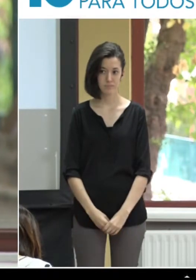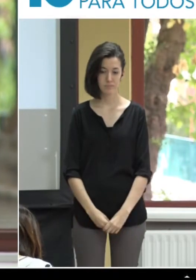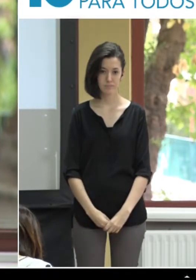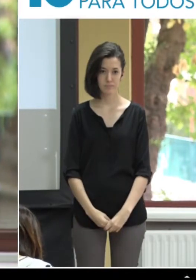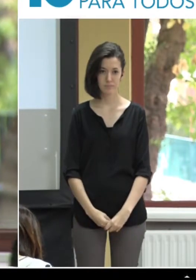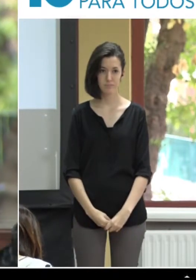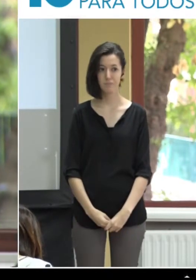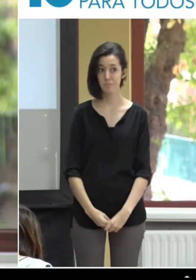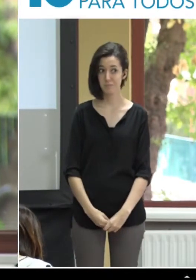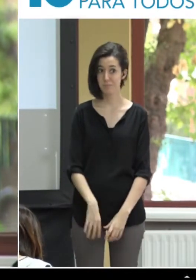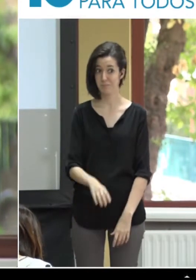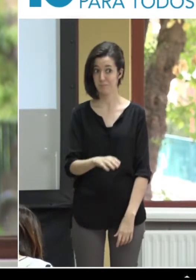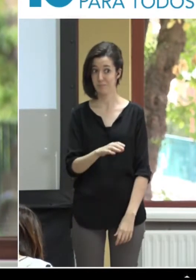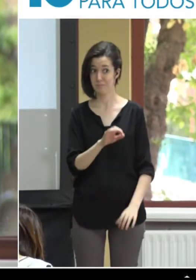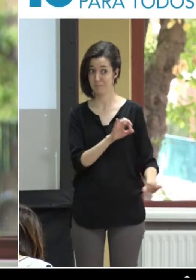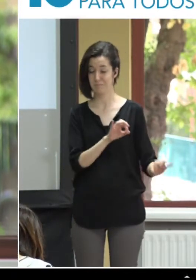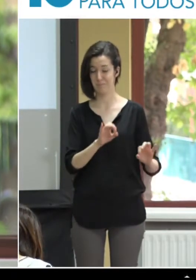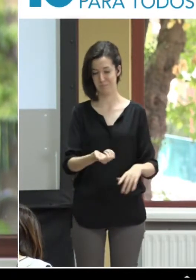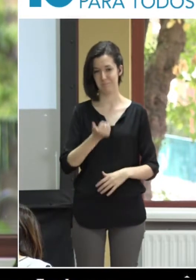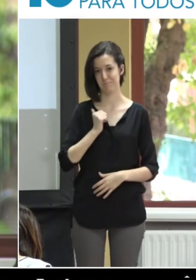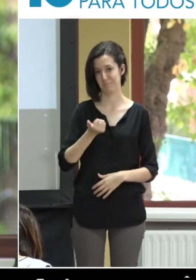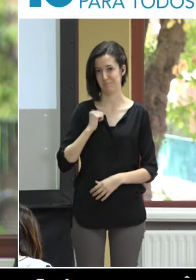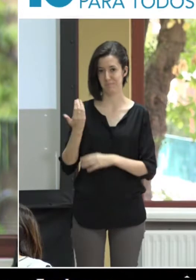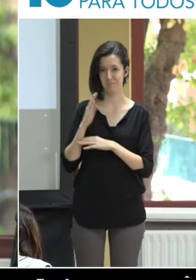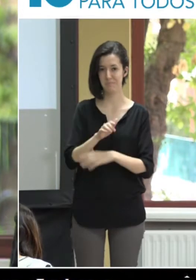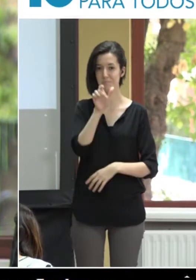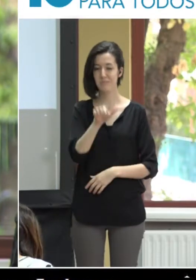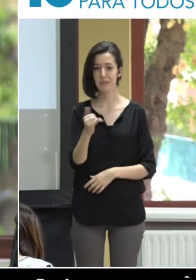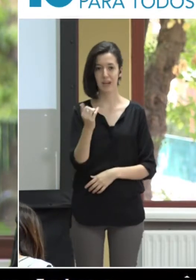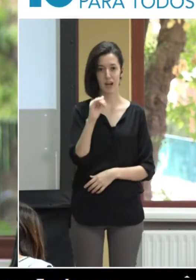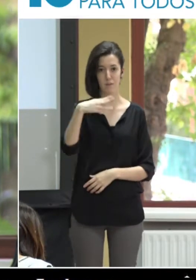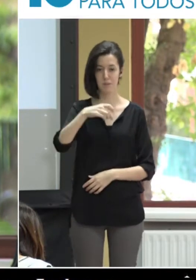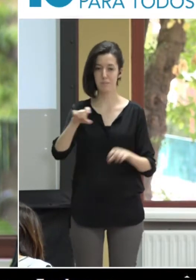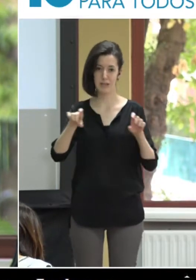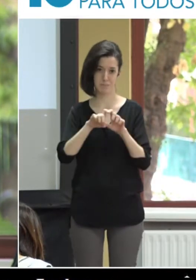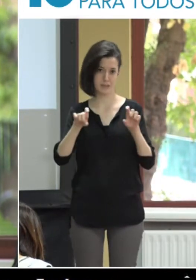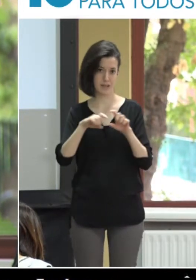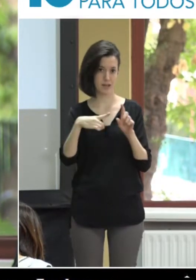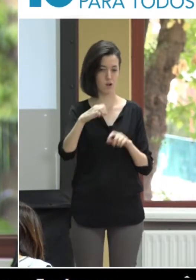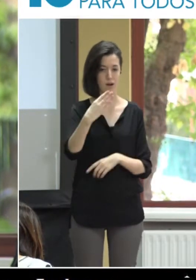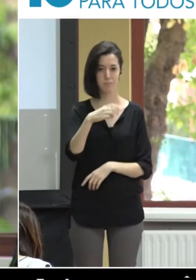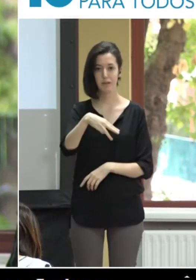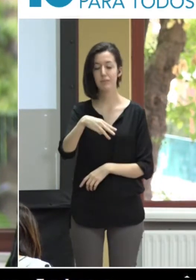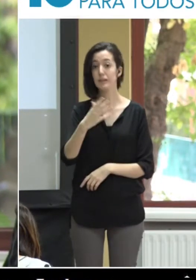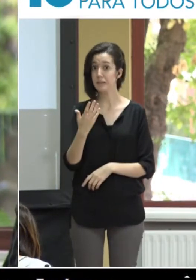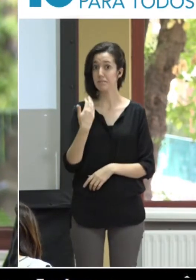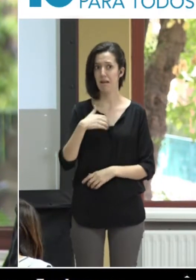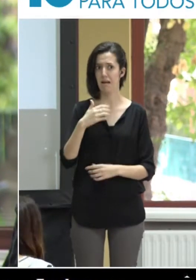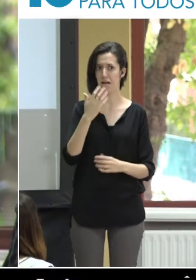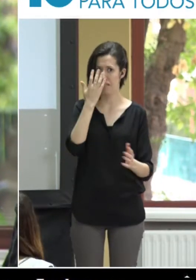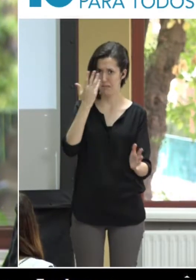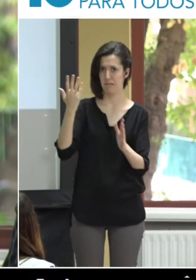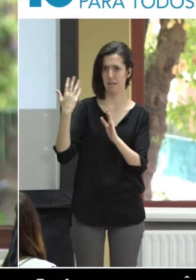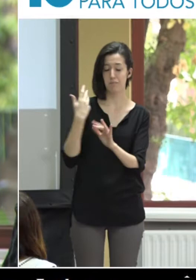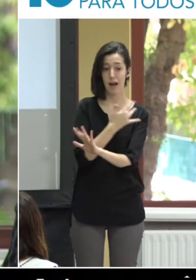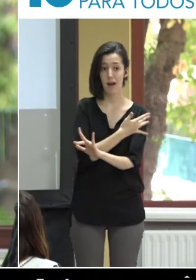While Jaime gets ready, I'm going to introduce him. He's part of the company GVAM. Over